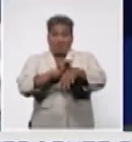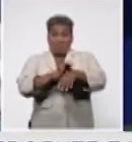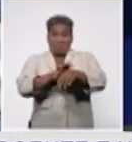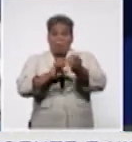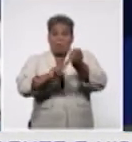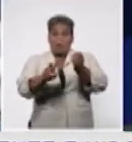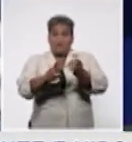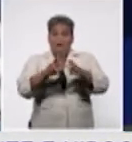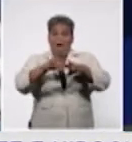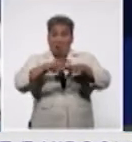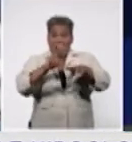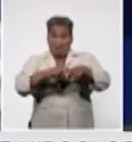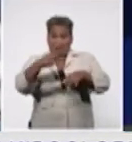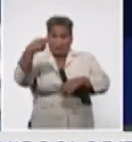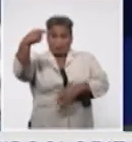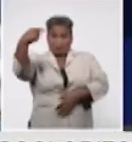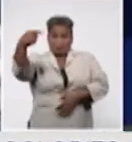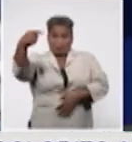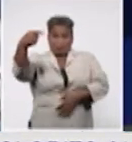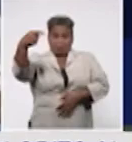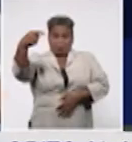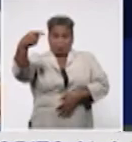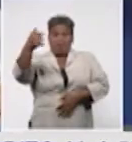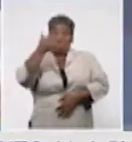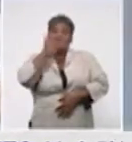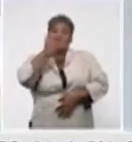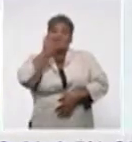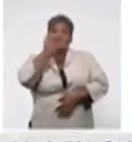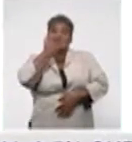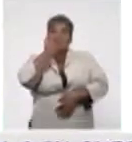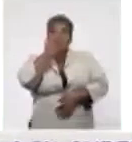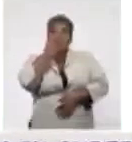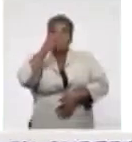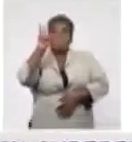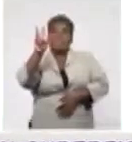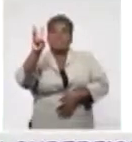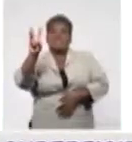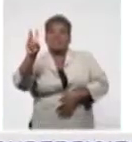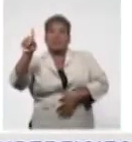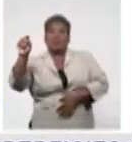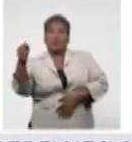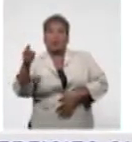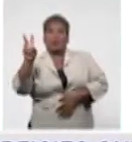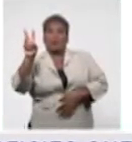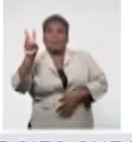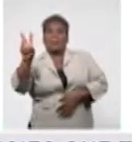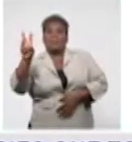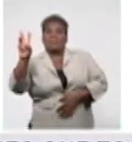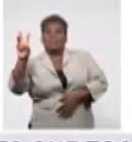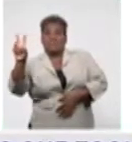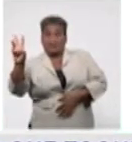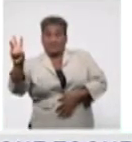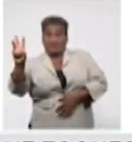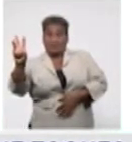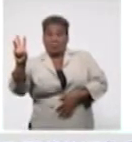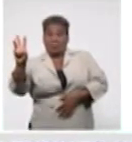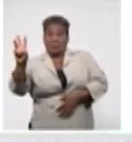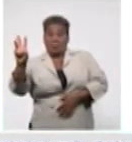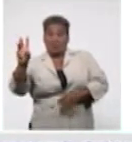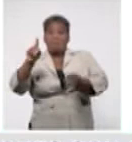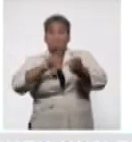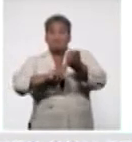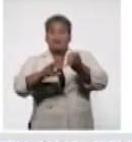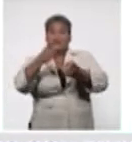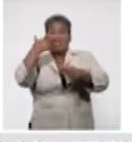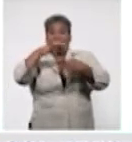23.23, Artemisa's 12.82, both of them slightly lower than the previous day. In this